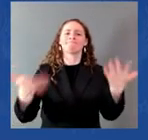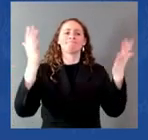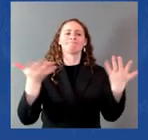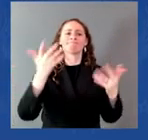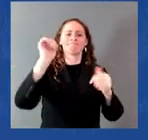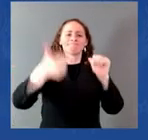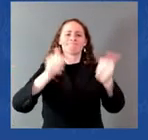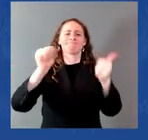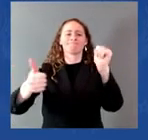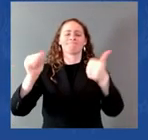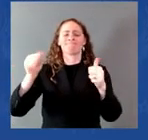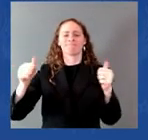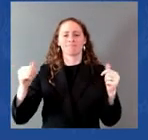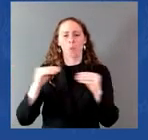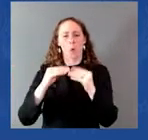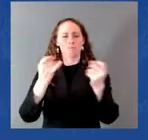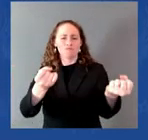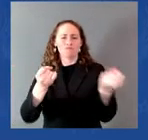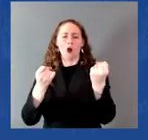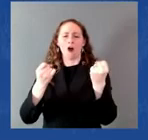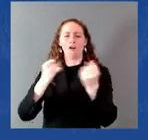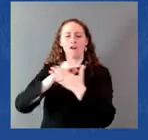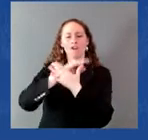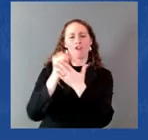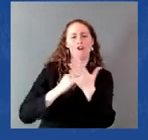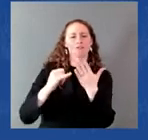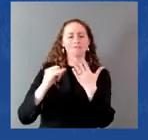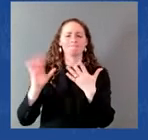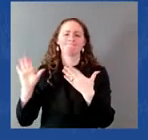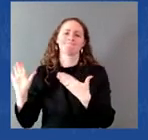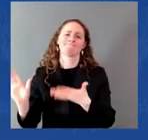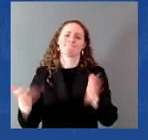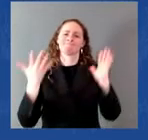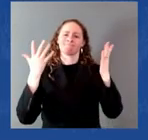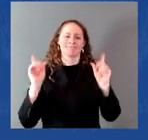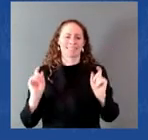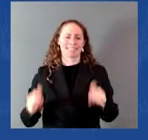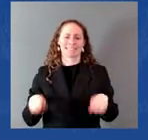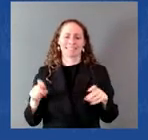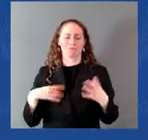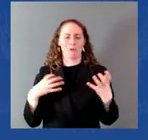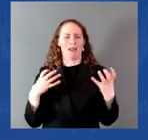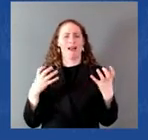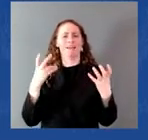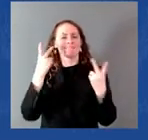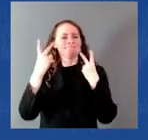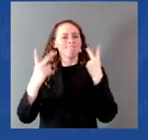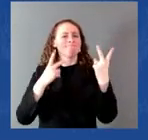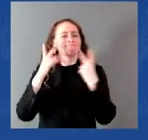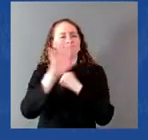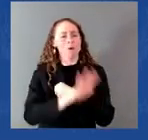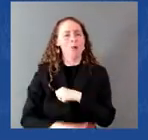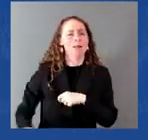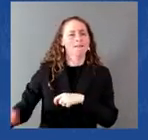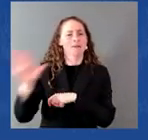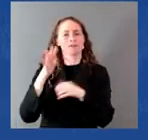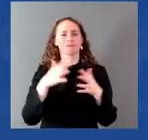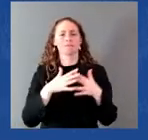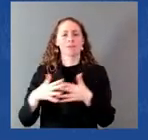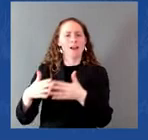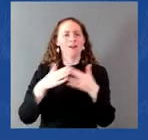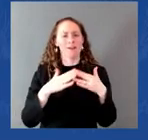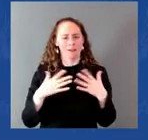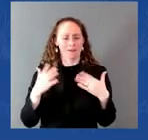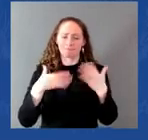towns, to make more accessible for people of every age and background what's there, to lift up more voices, to inspire and support the